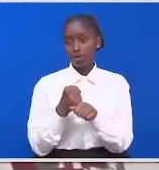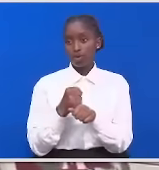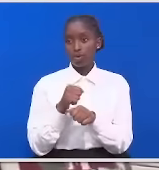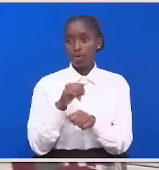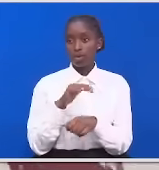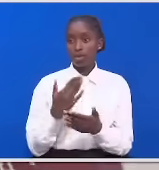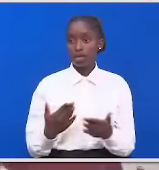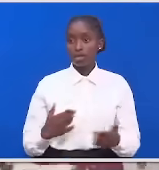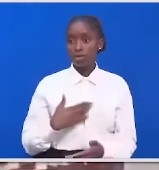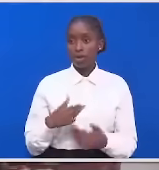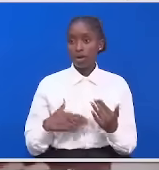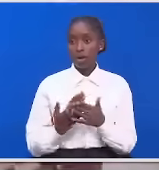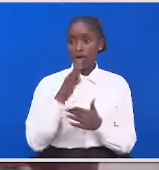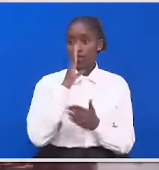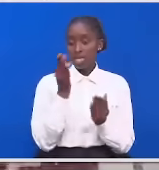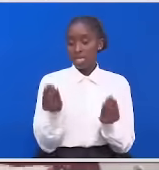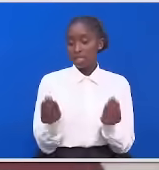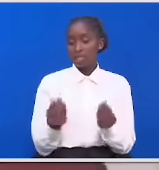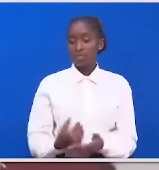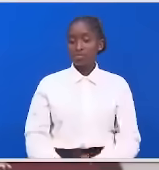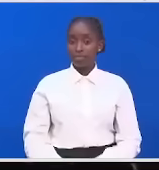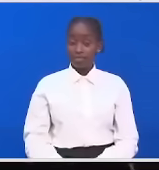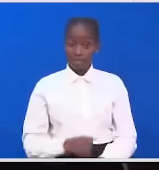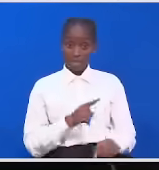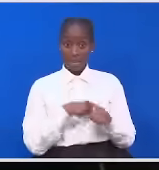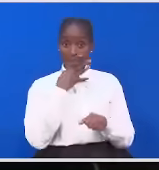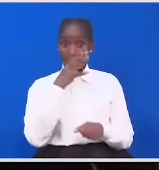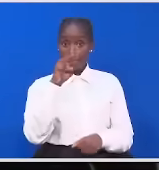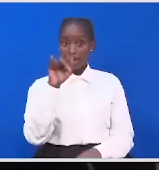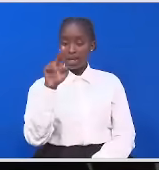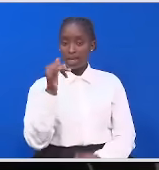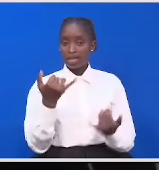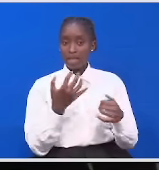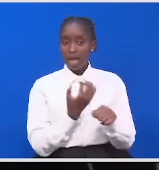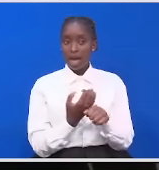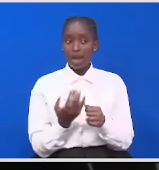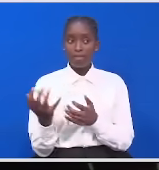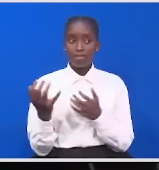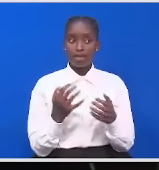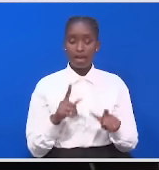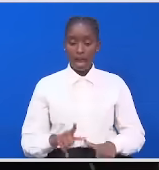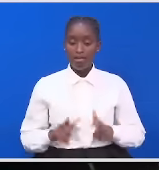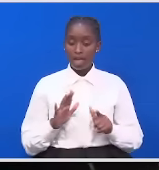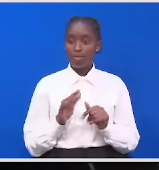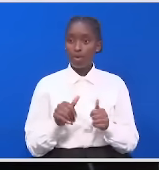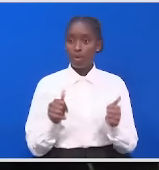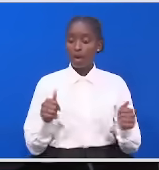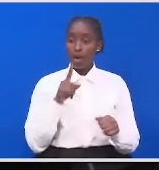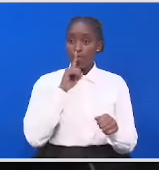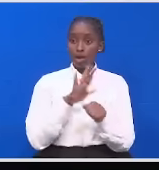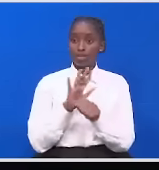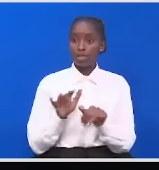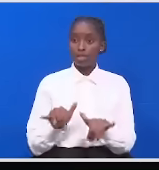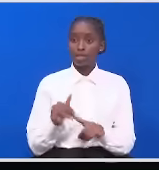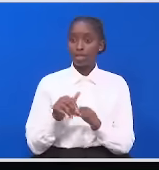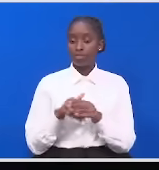ikuwe rahisi. While Maina battles to rebuild his life, the promises made to him hang in the air. Even